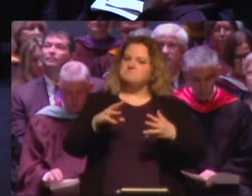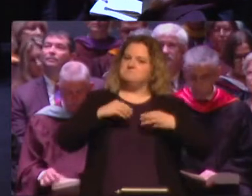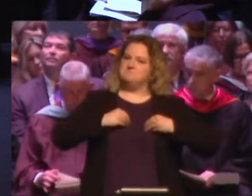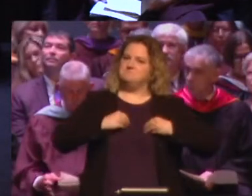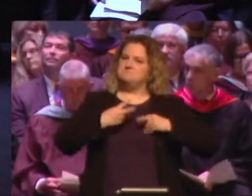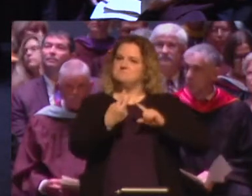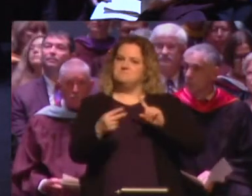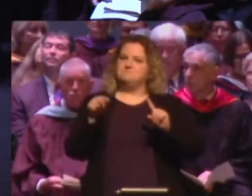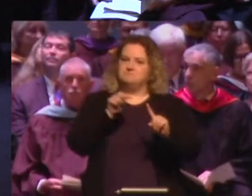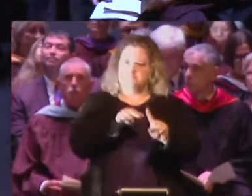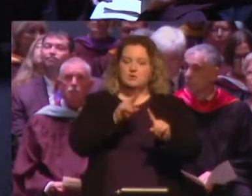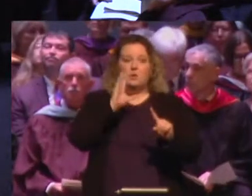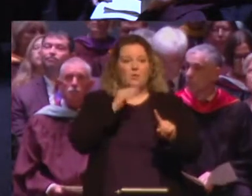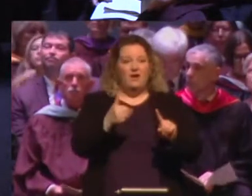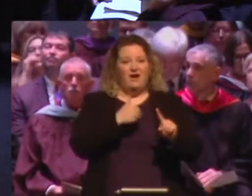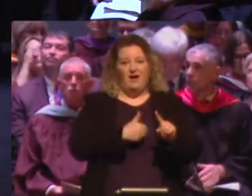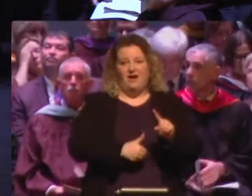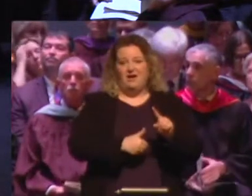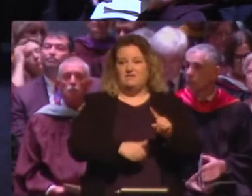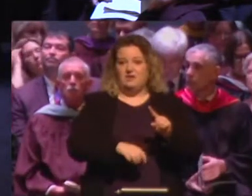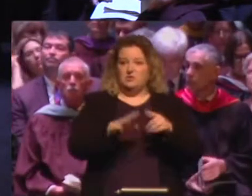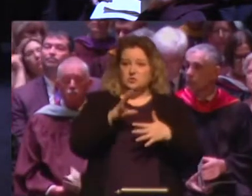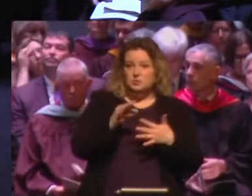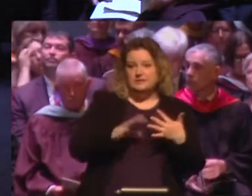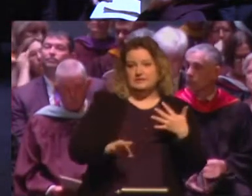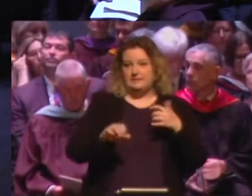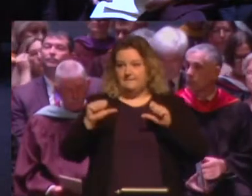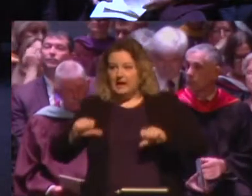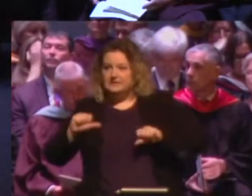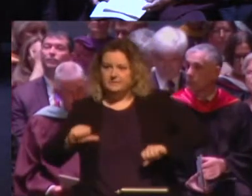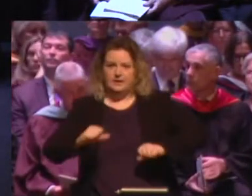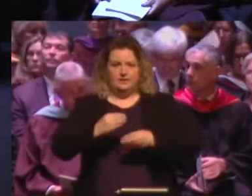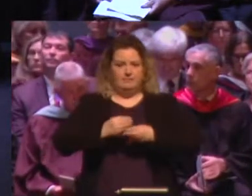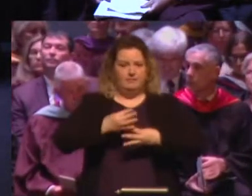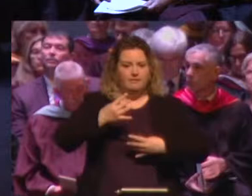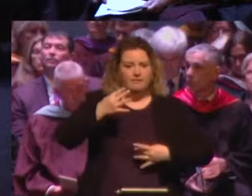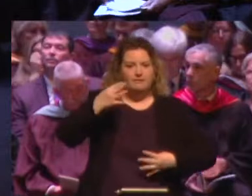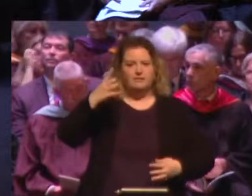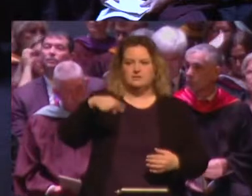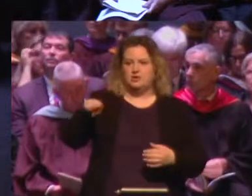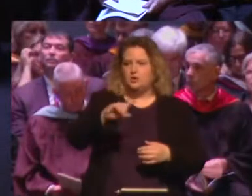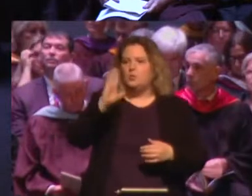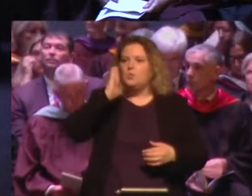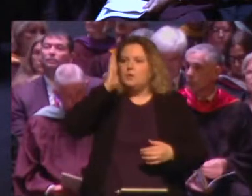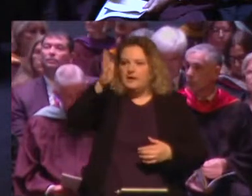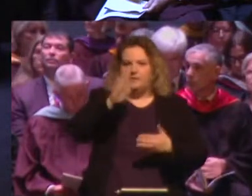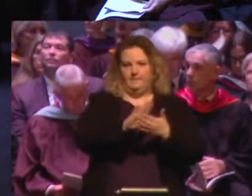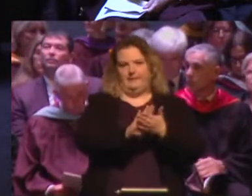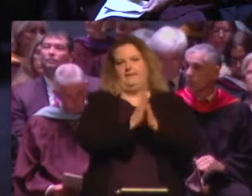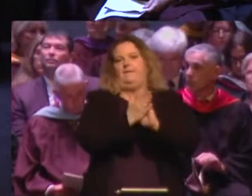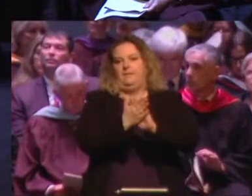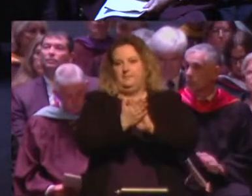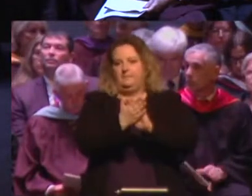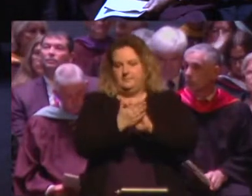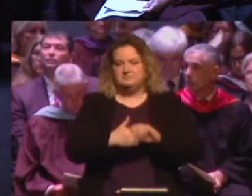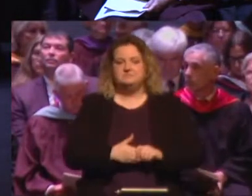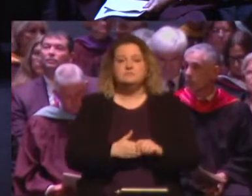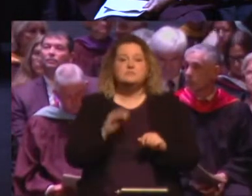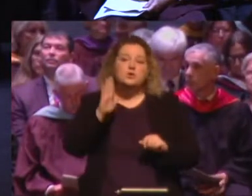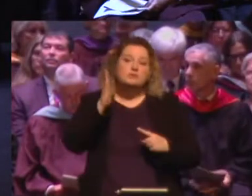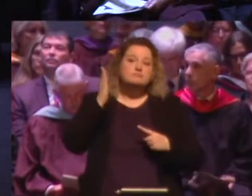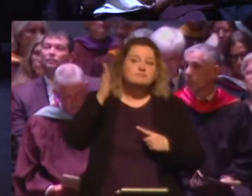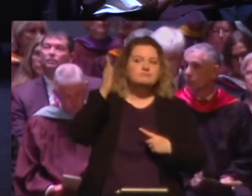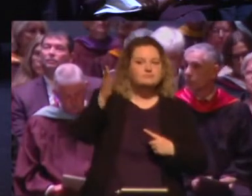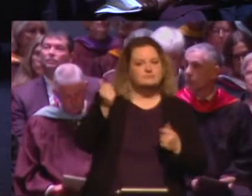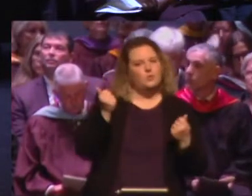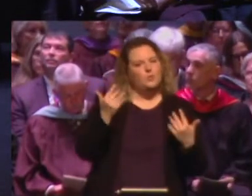new choices and thousands of possibilities of what you can become sometime in the future. Destiny